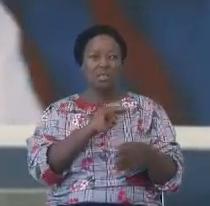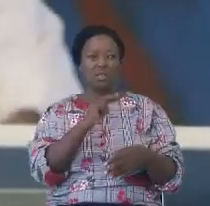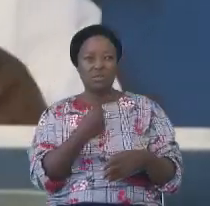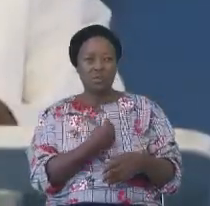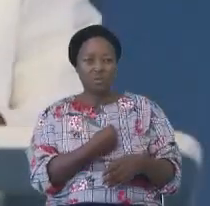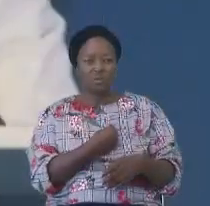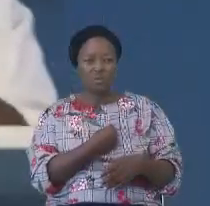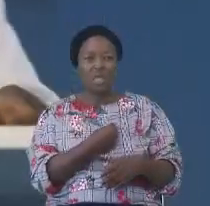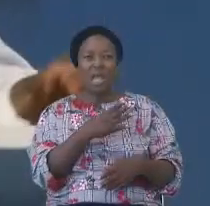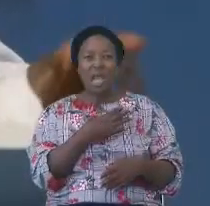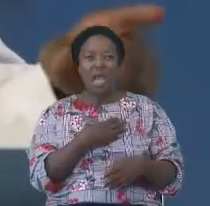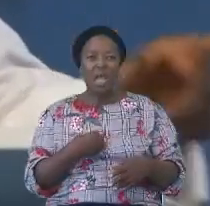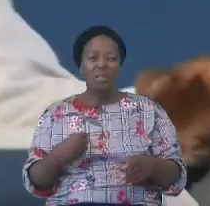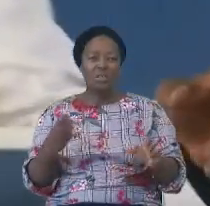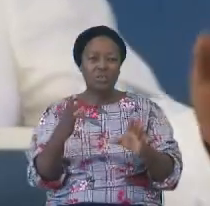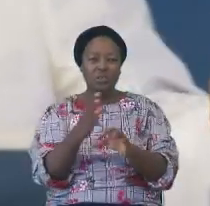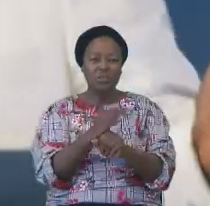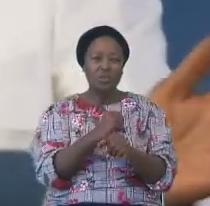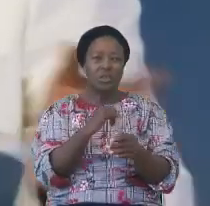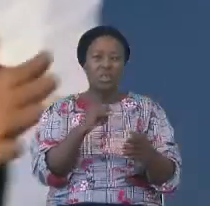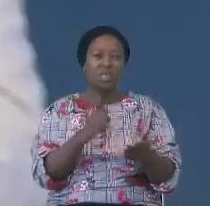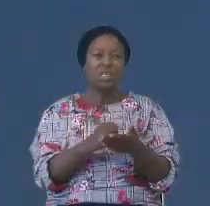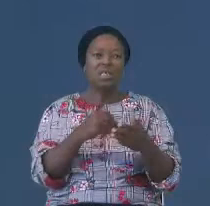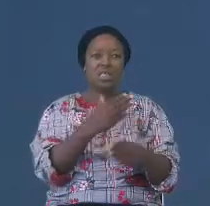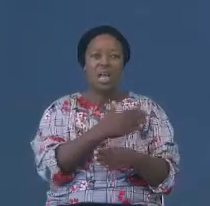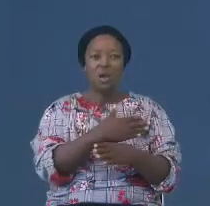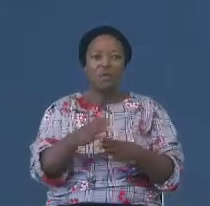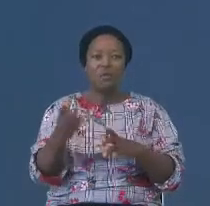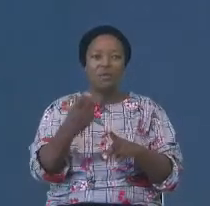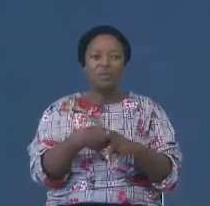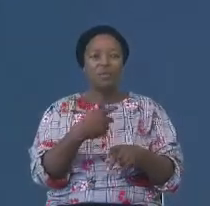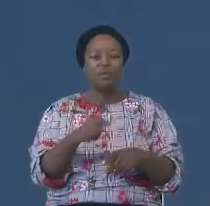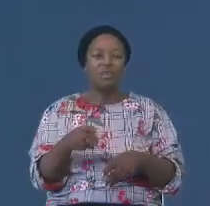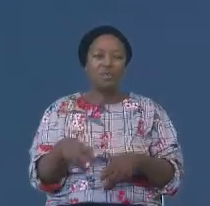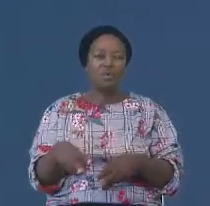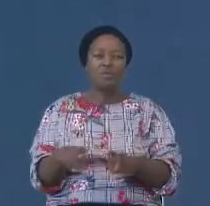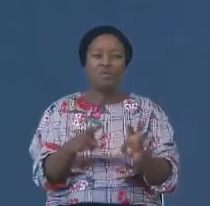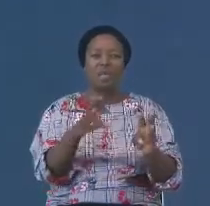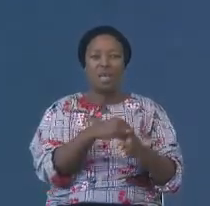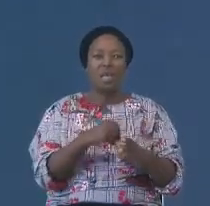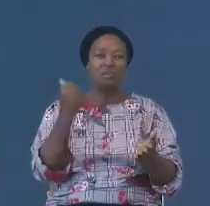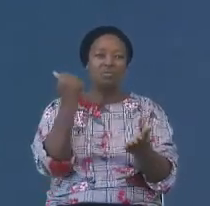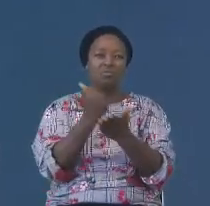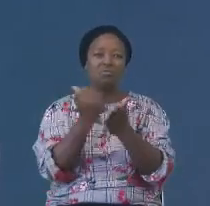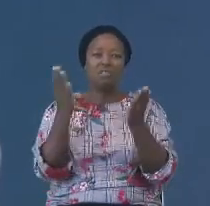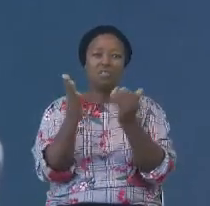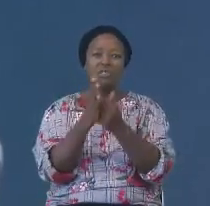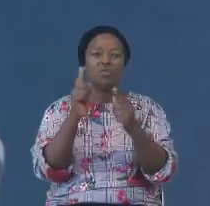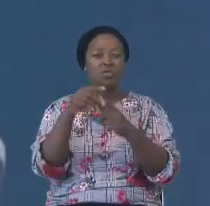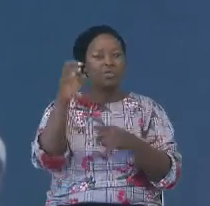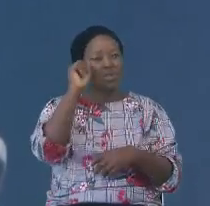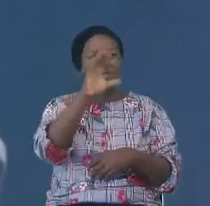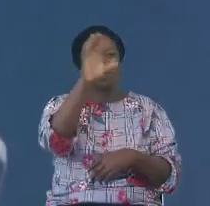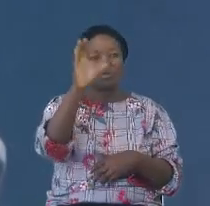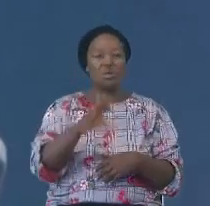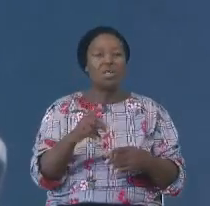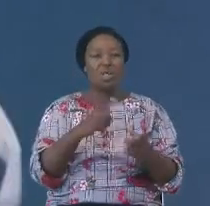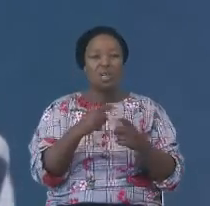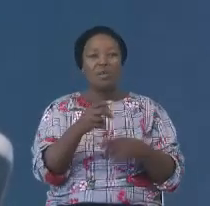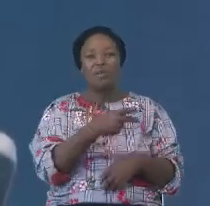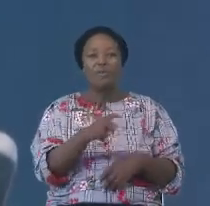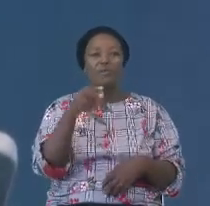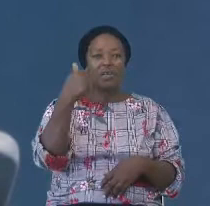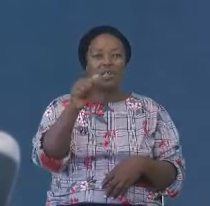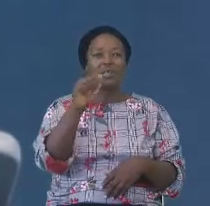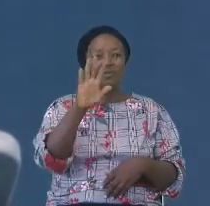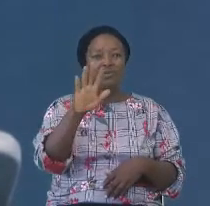which was contrary to us, and he took it out of the way, nailing it to his cross.